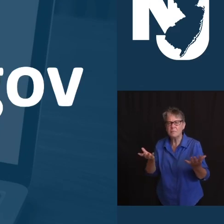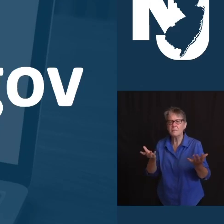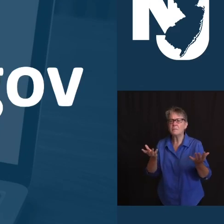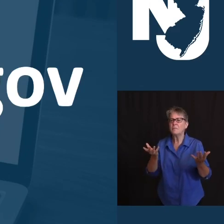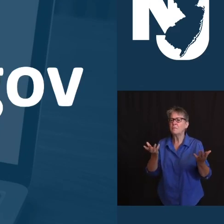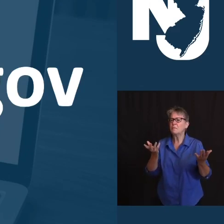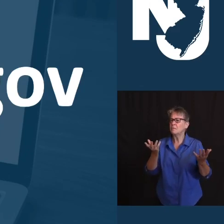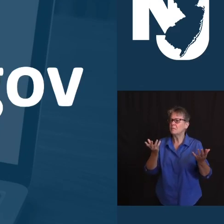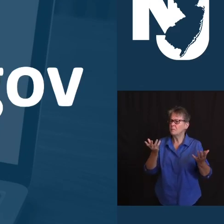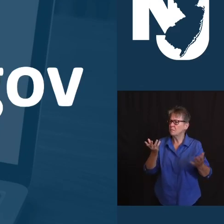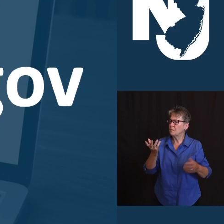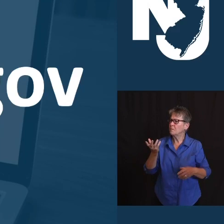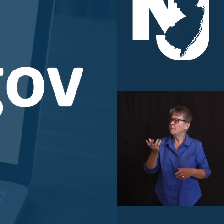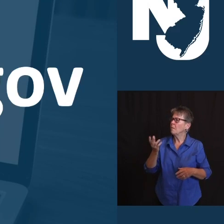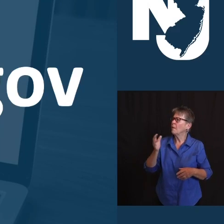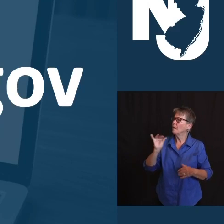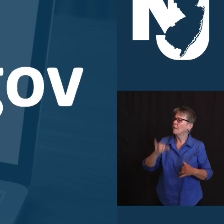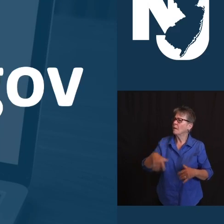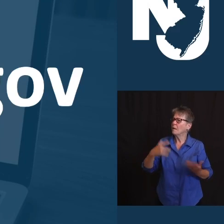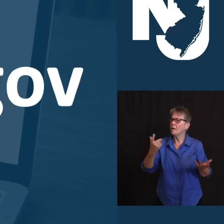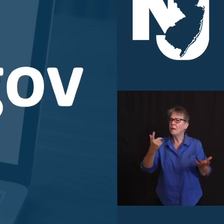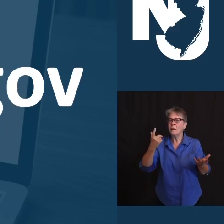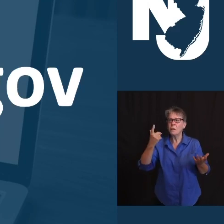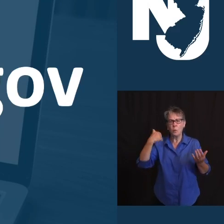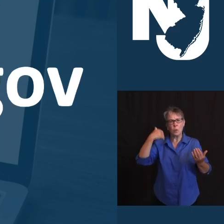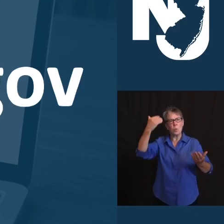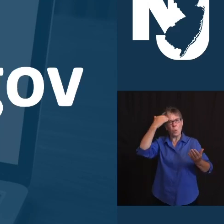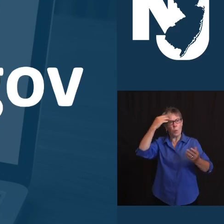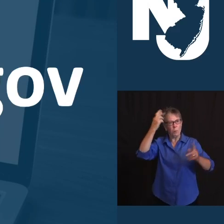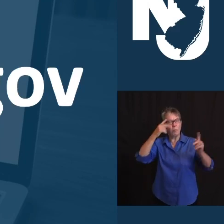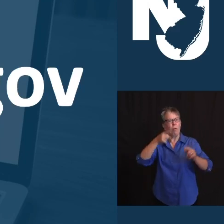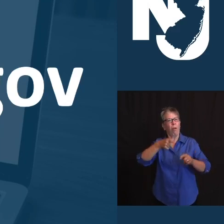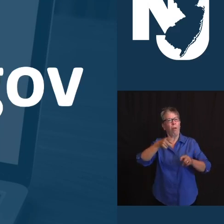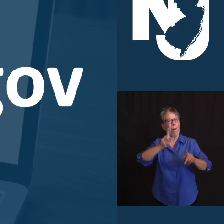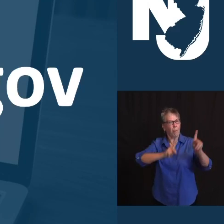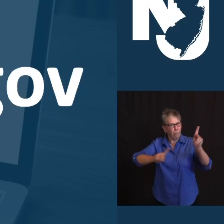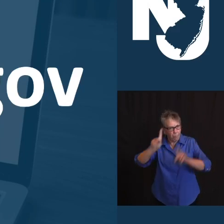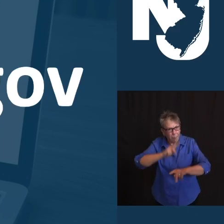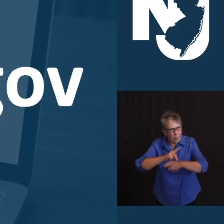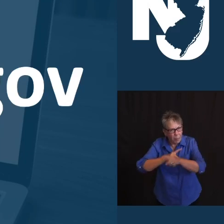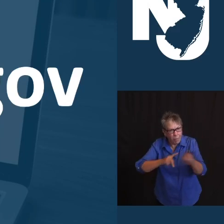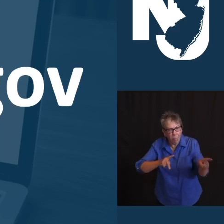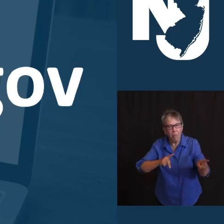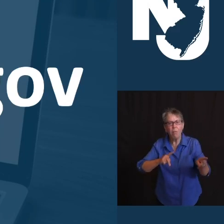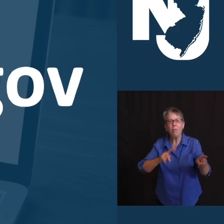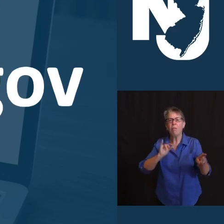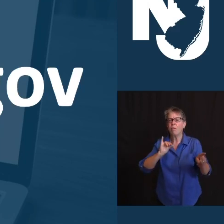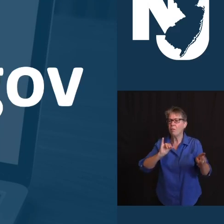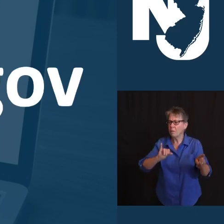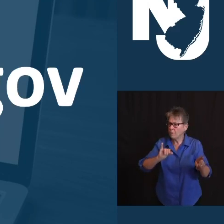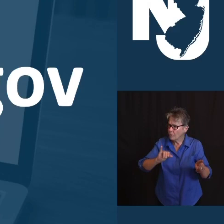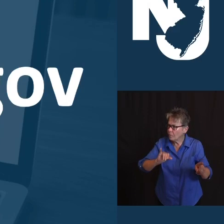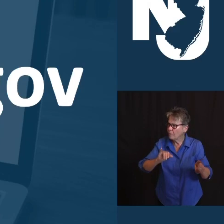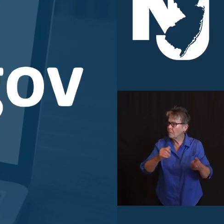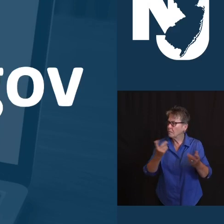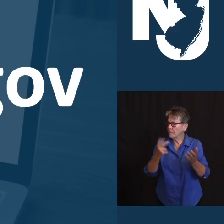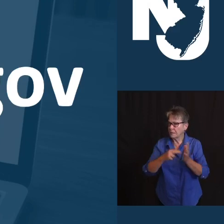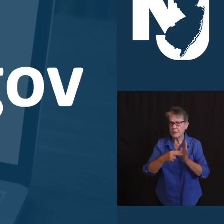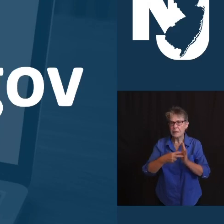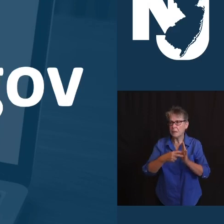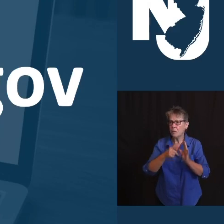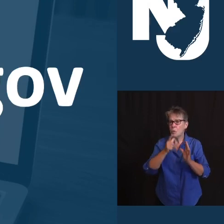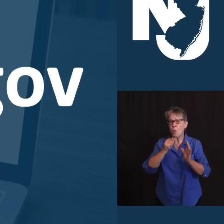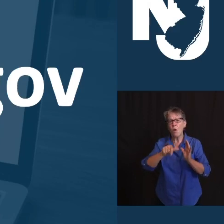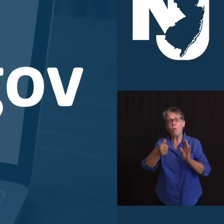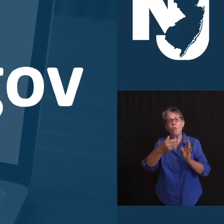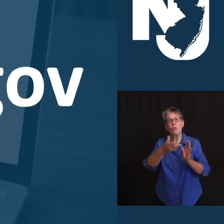we just don't know how many. But we can take steps to protect ourselves, our families, and our communities. We have it